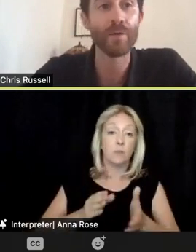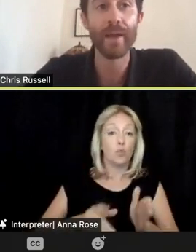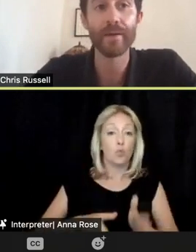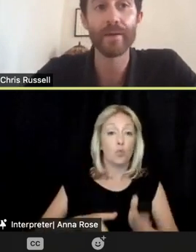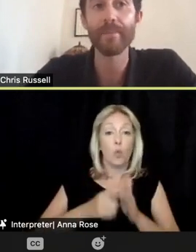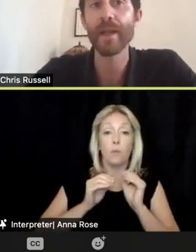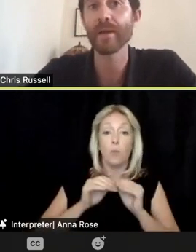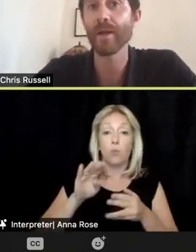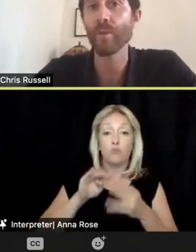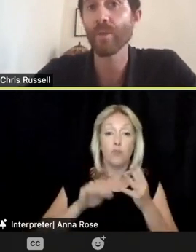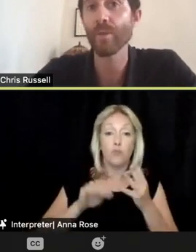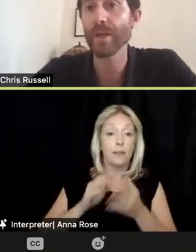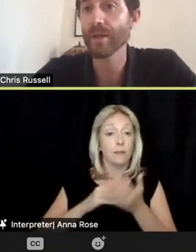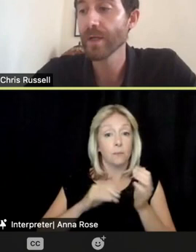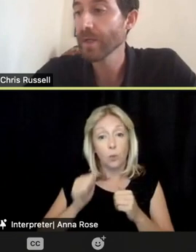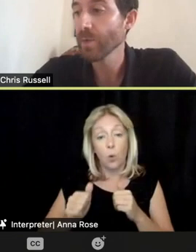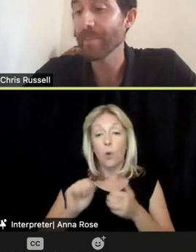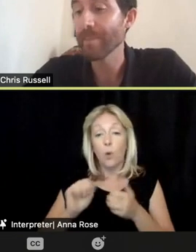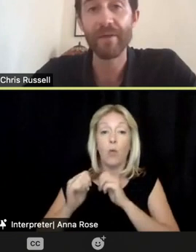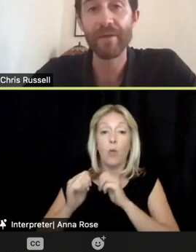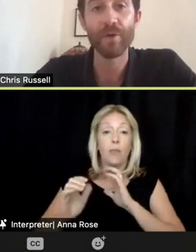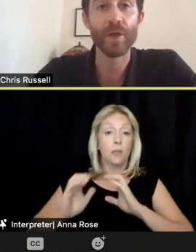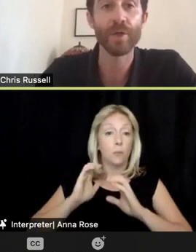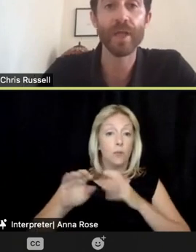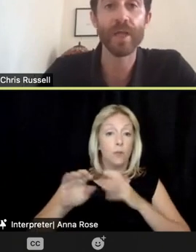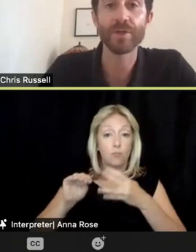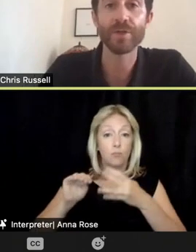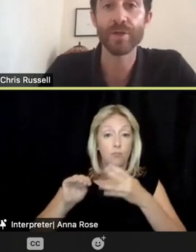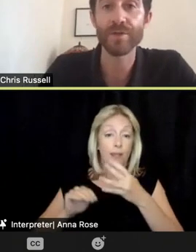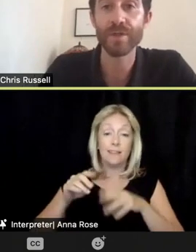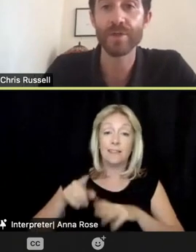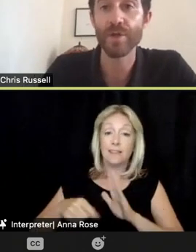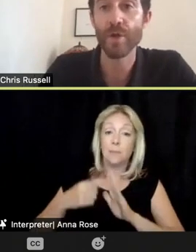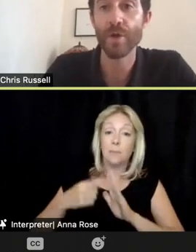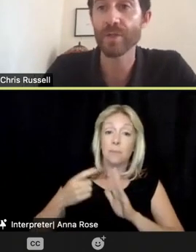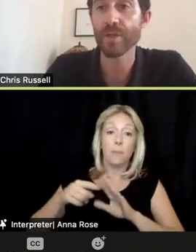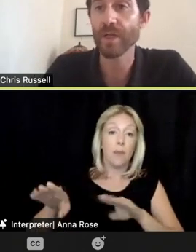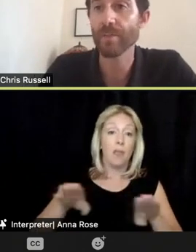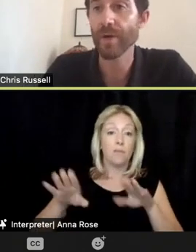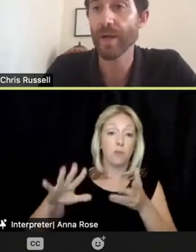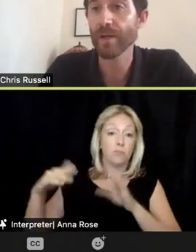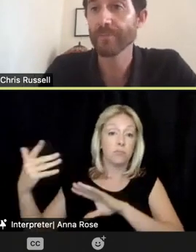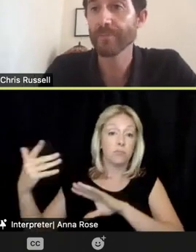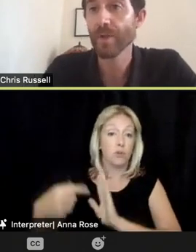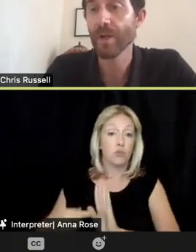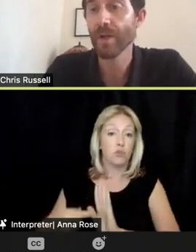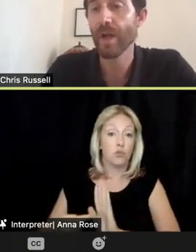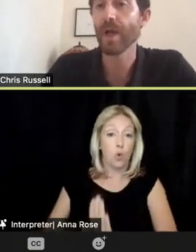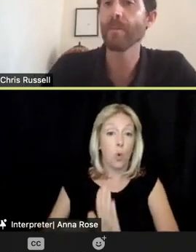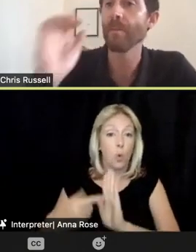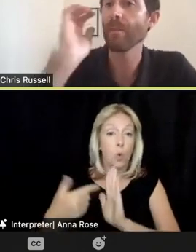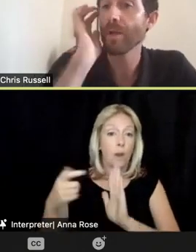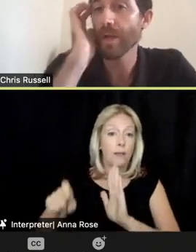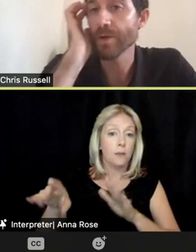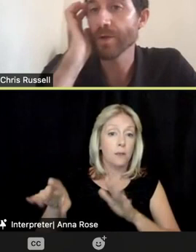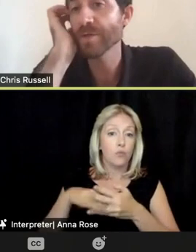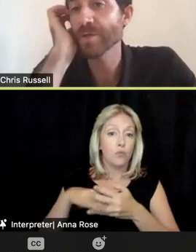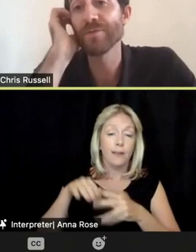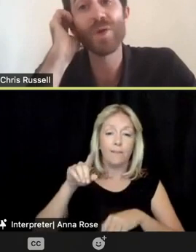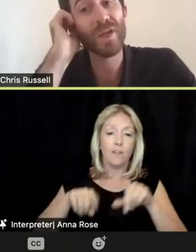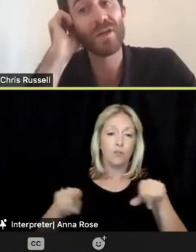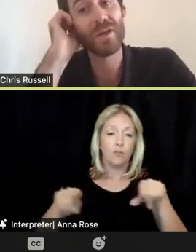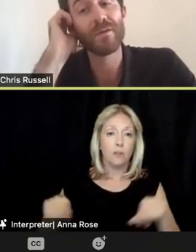is showing you that, depending on what behavior or communication they're using to show you that they need a break.